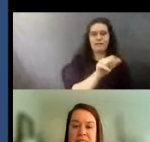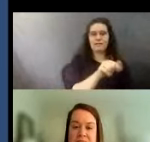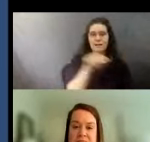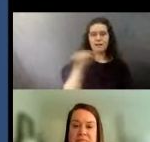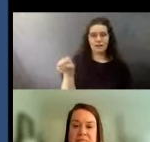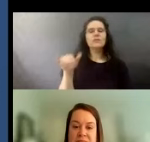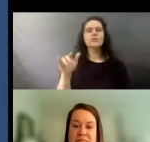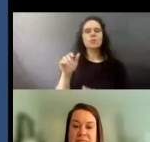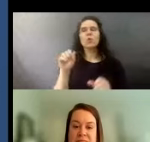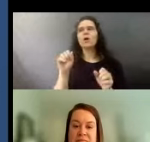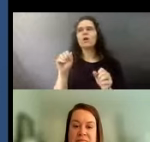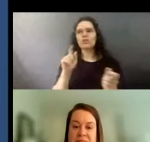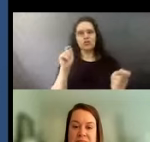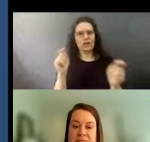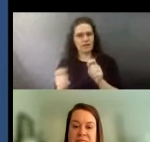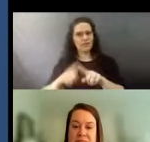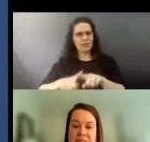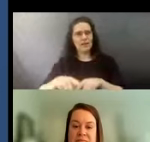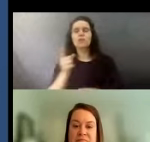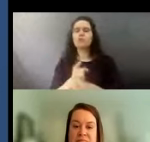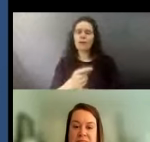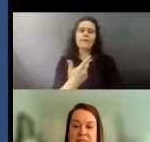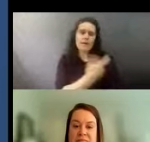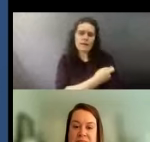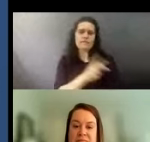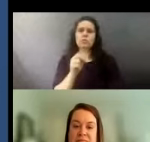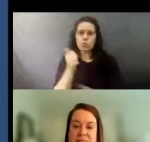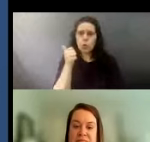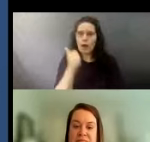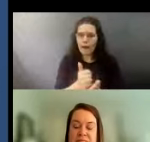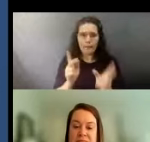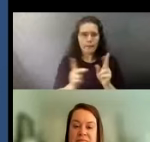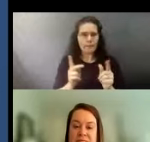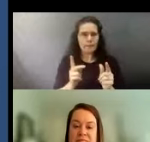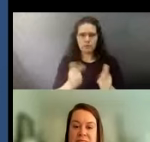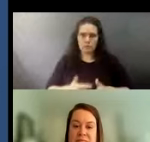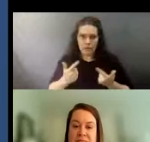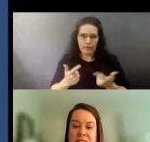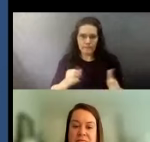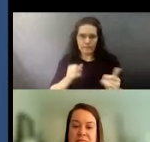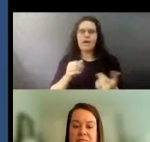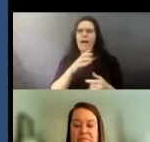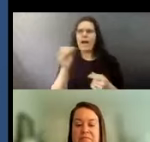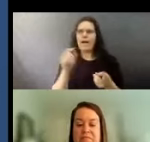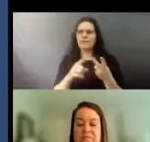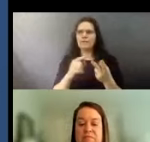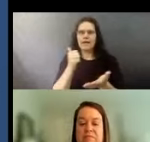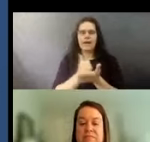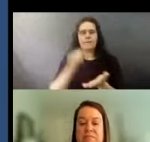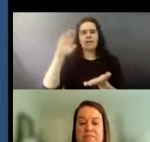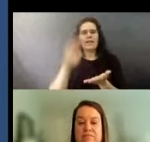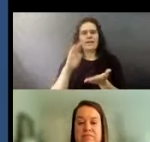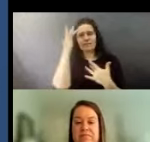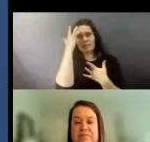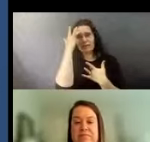And yes, vaccines have really helped keep people alive and out of the hospital. But it sort of blows my mind